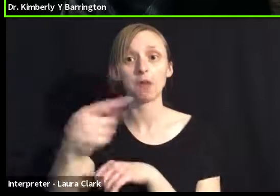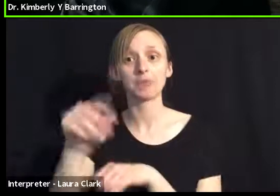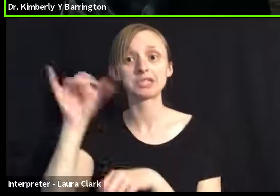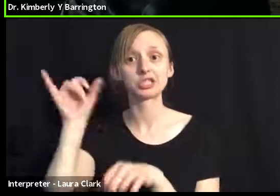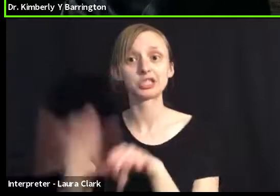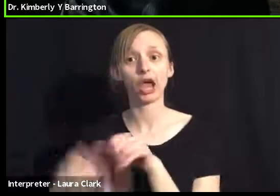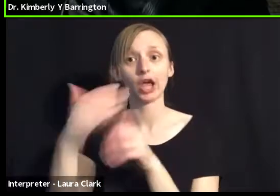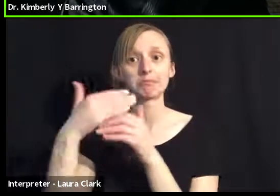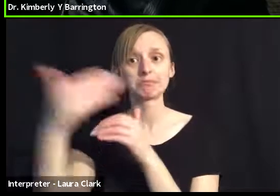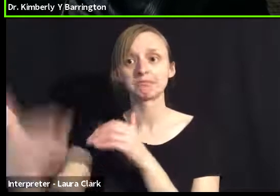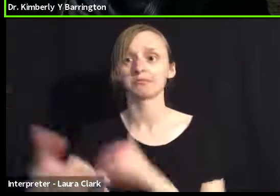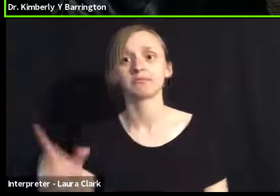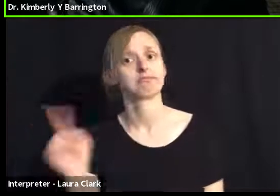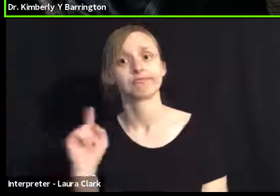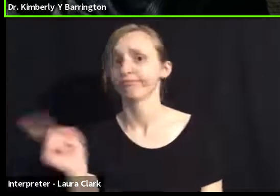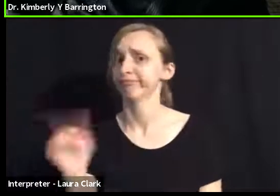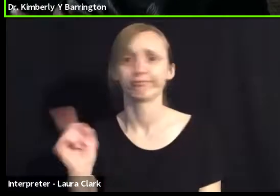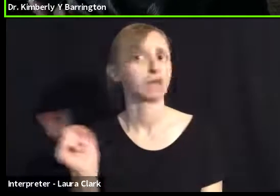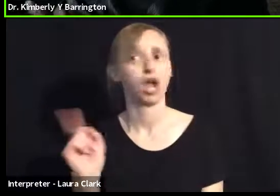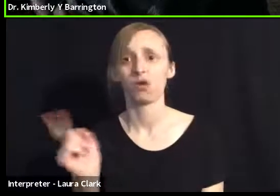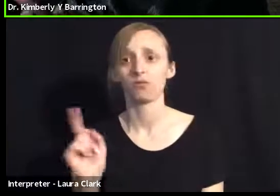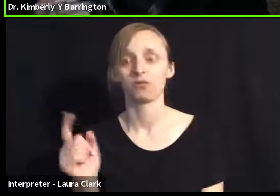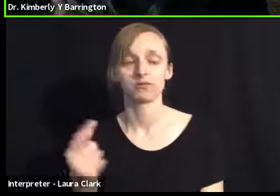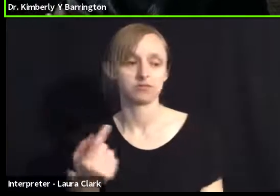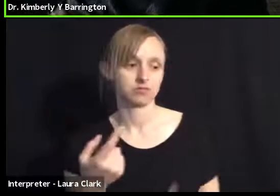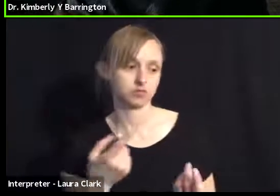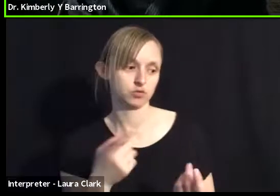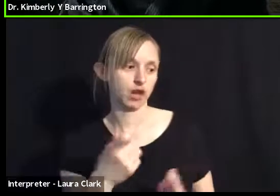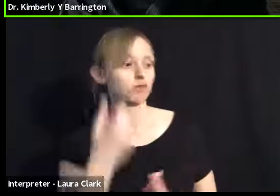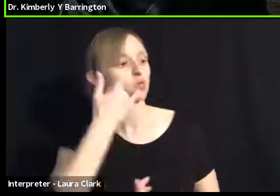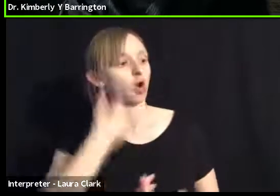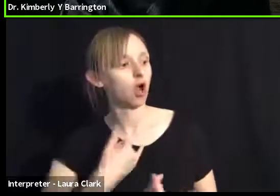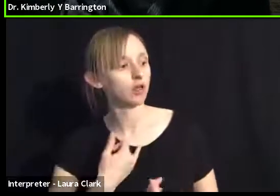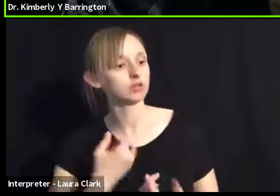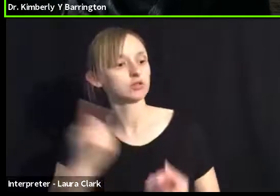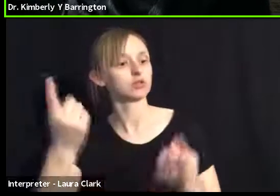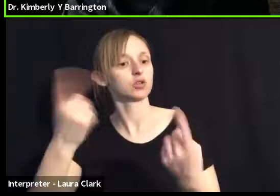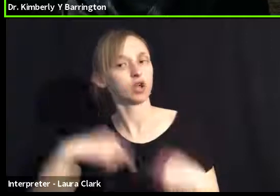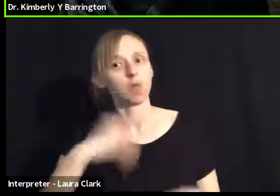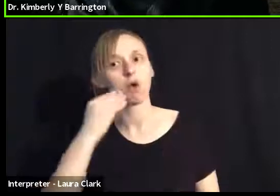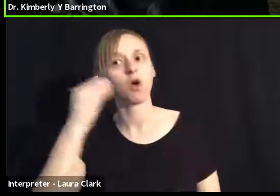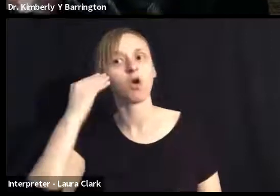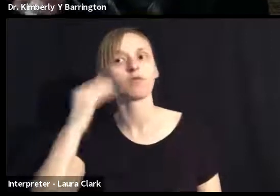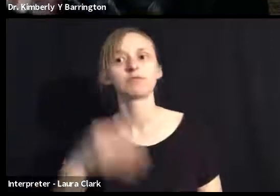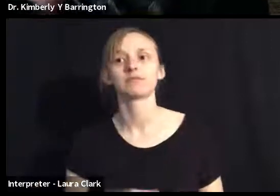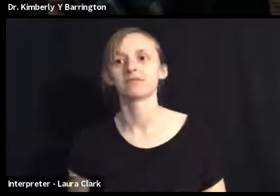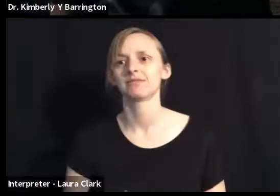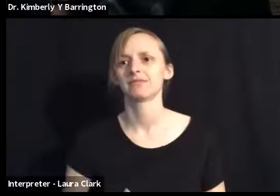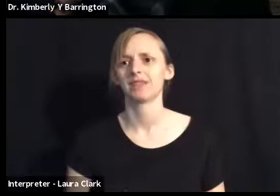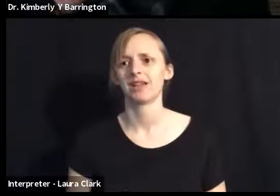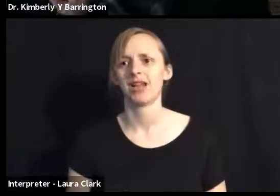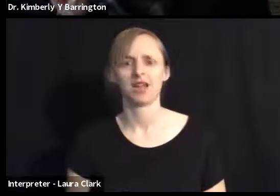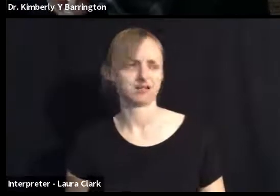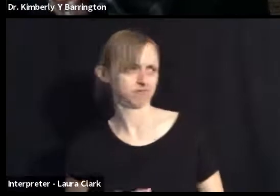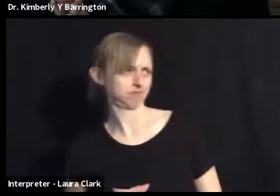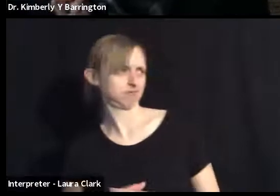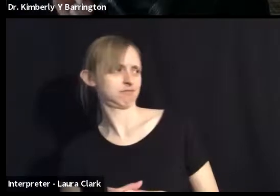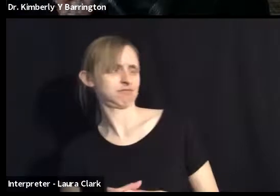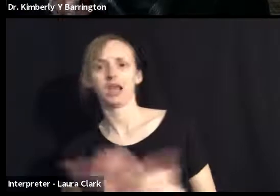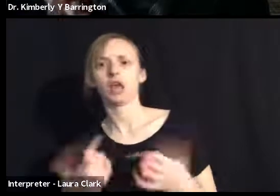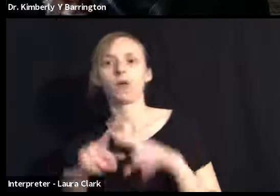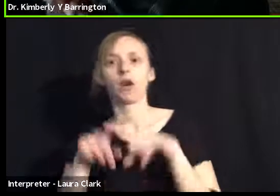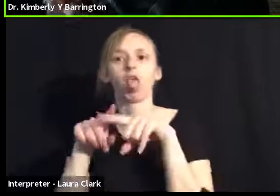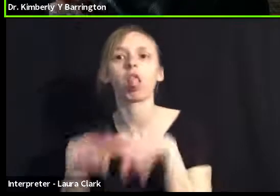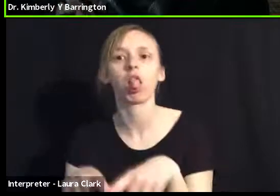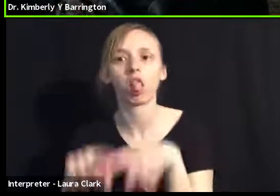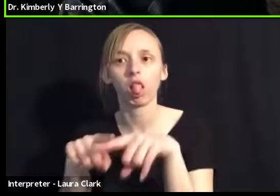stay? And they're like, well, you have to call us when you wanna come back. And I'm just like, what? I don't wanna depend on nobody like that